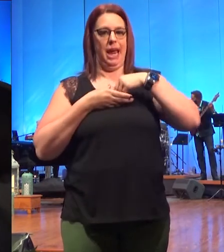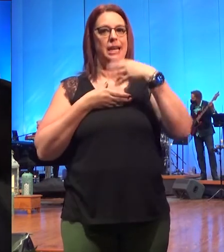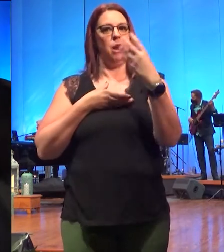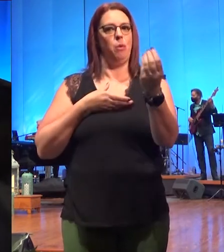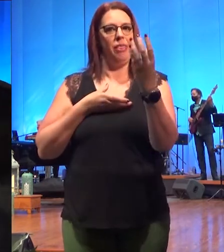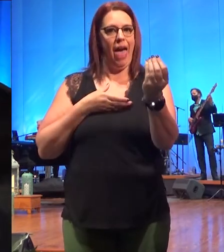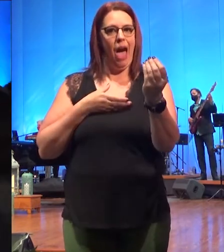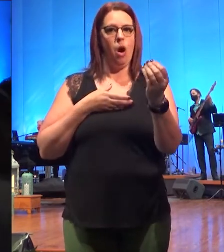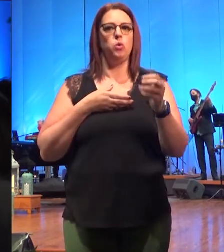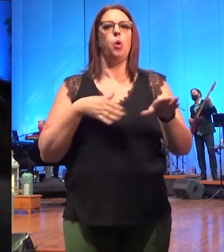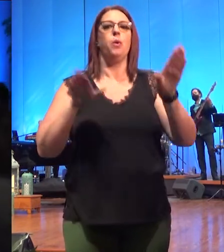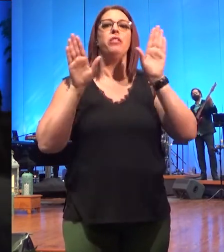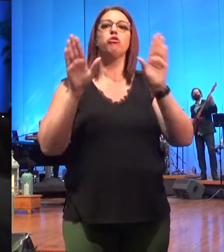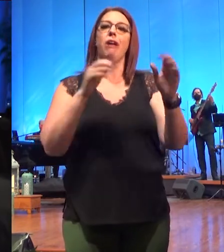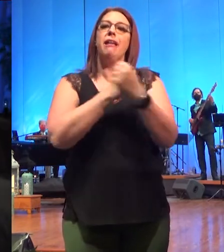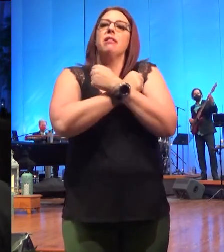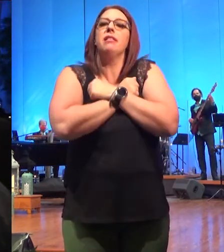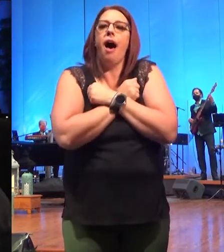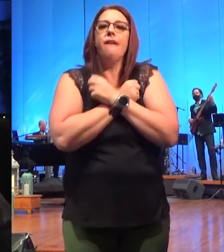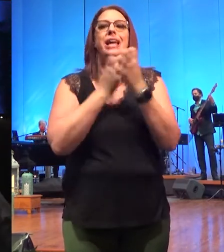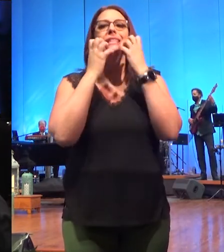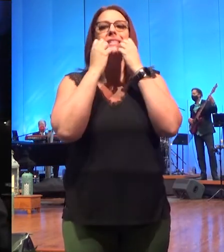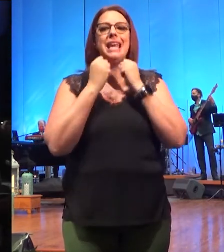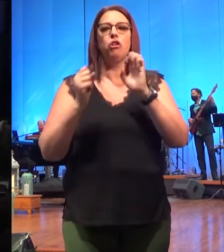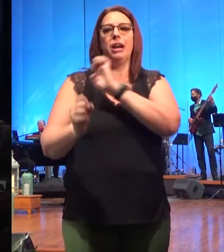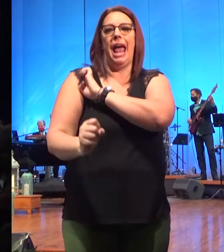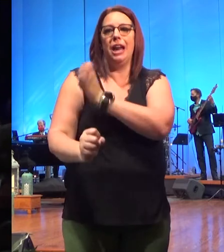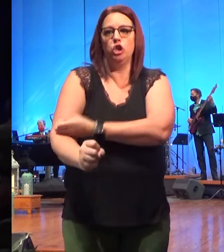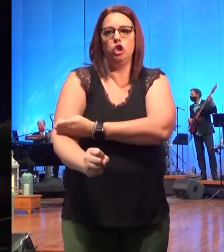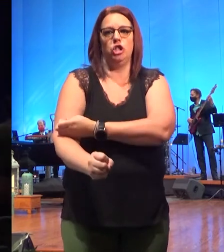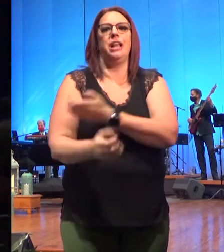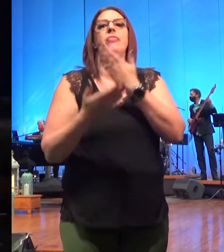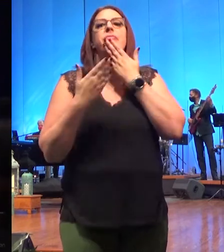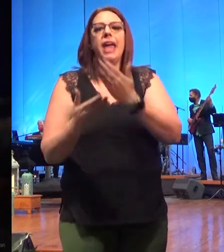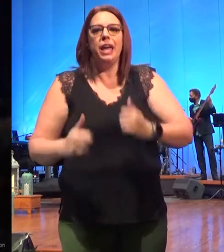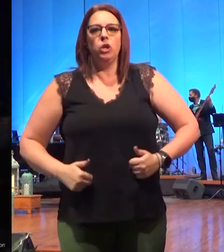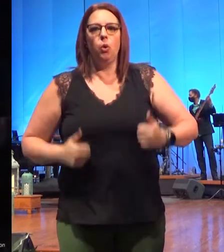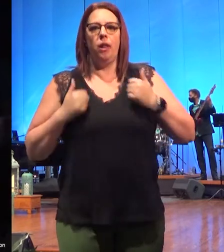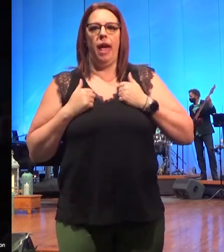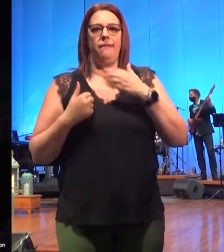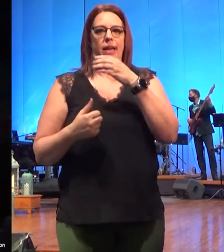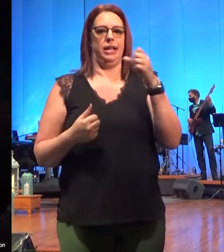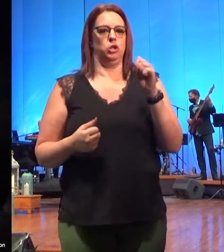great love and sacred energy. Thank you, life, and so it is.